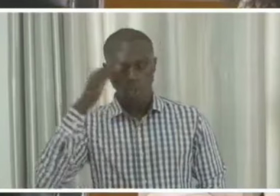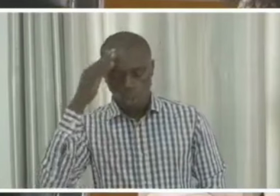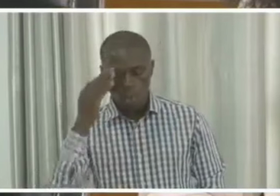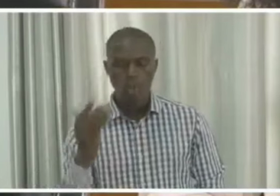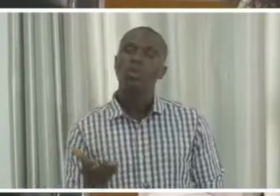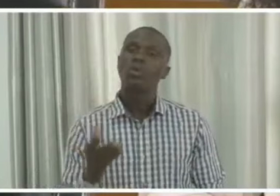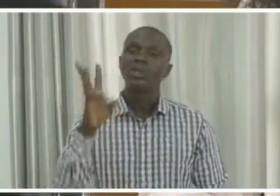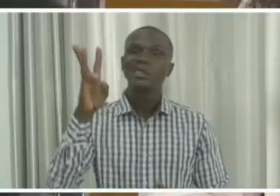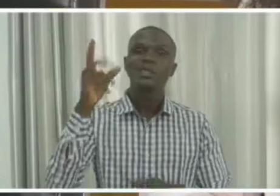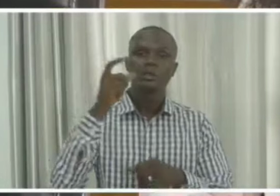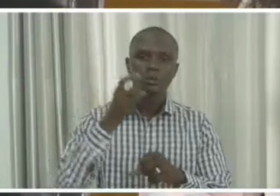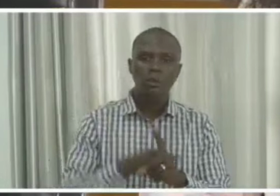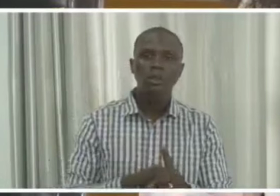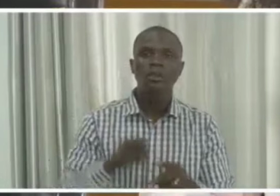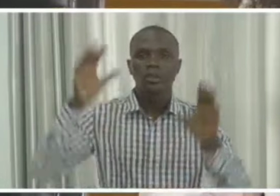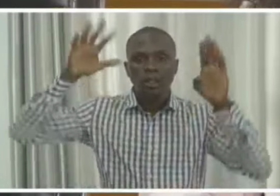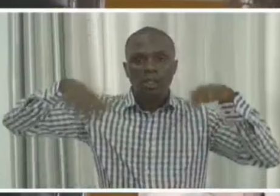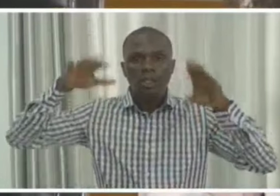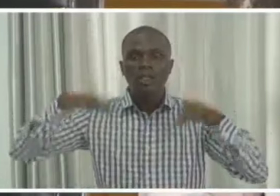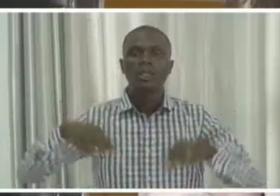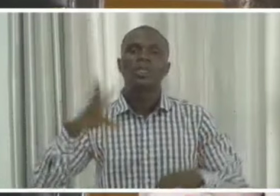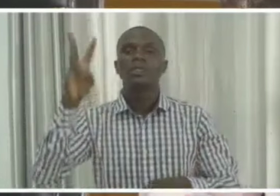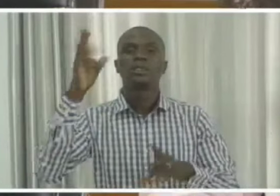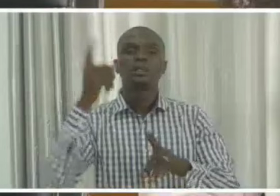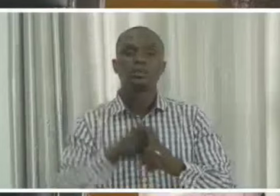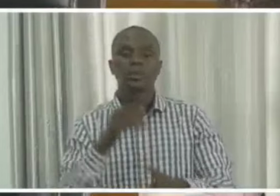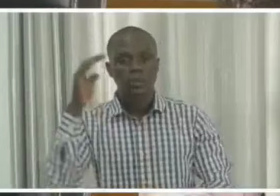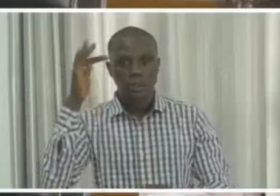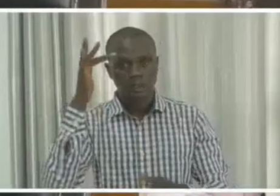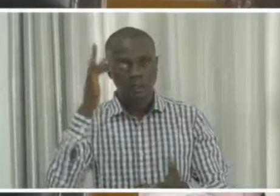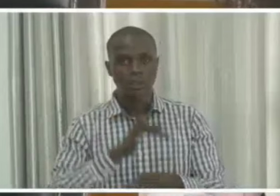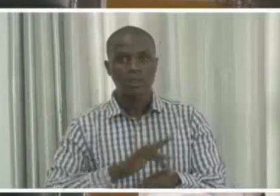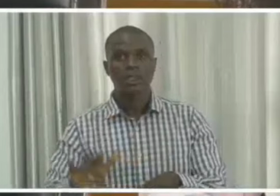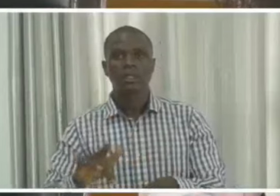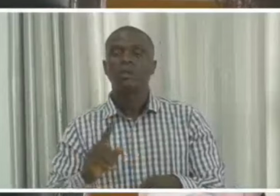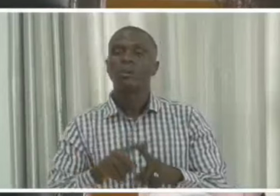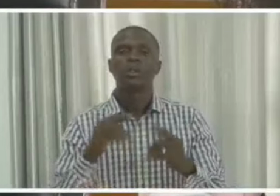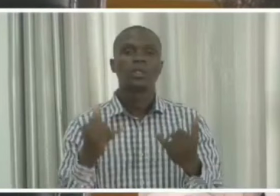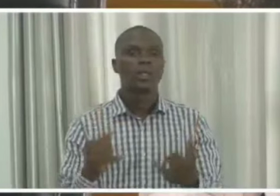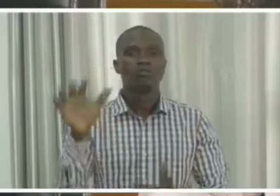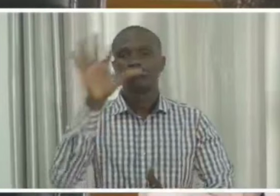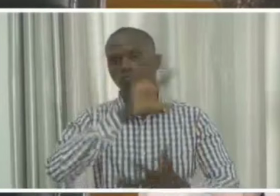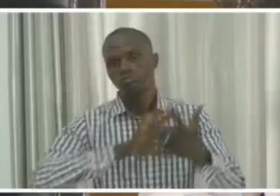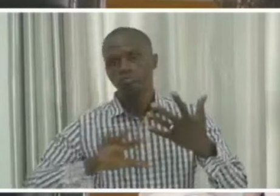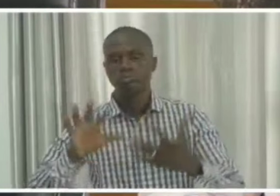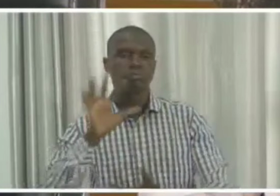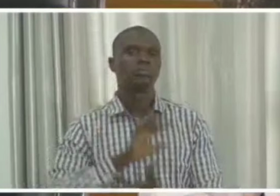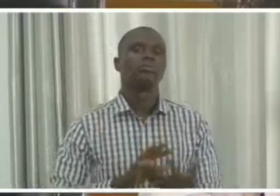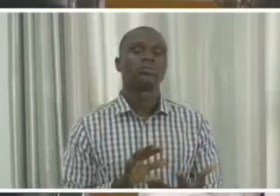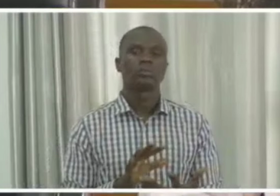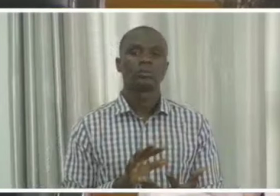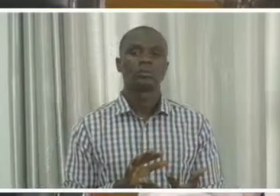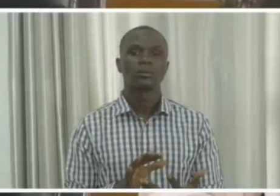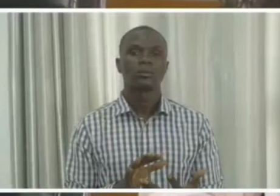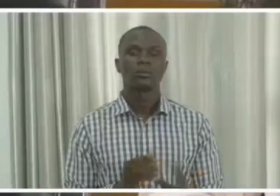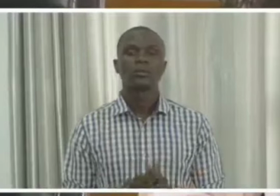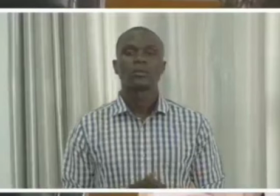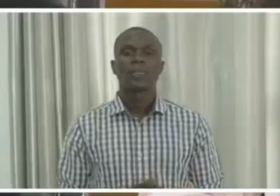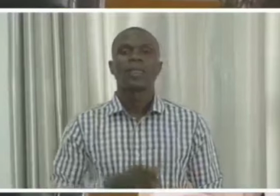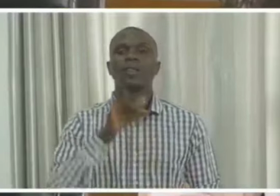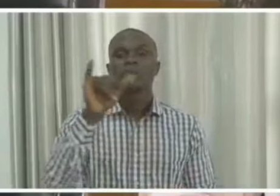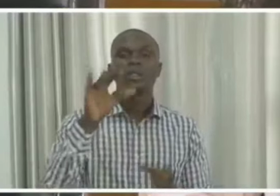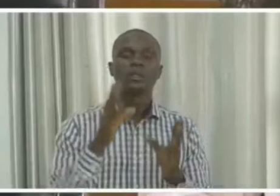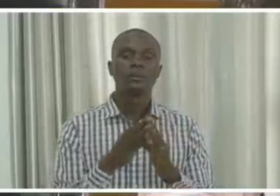So part of the conversation now how we they move from fossil fuel and where they burn